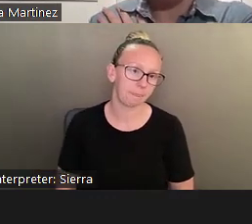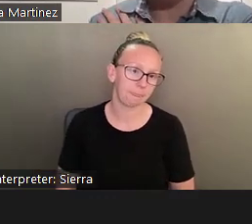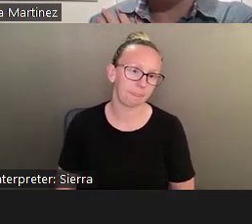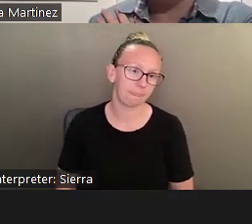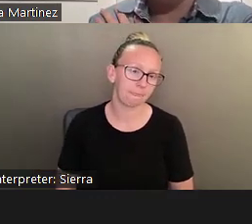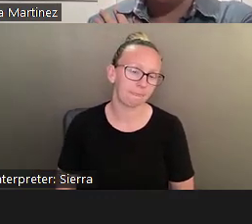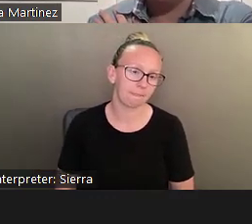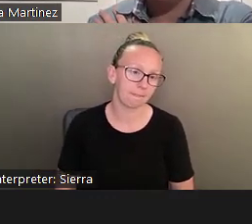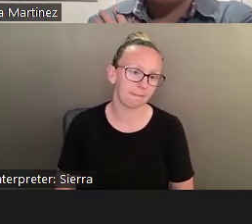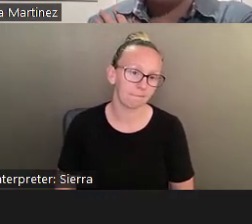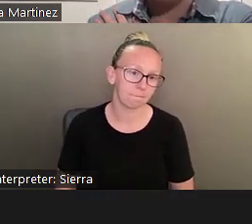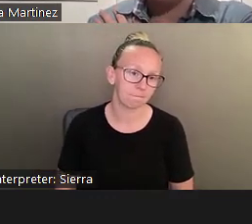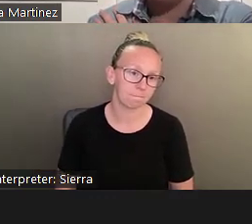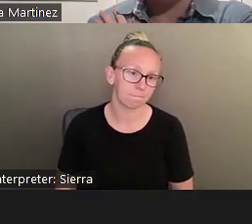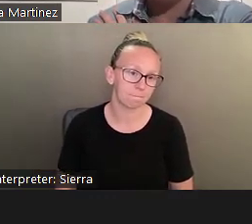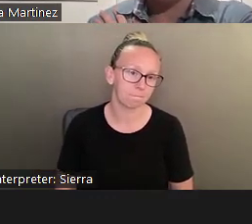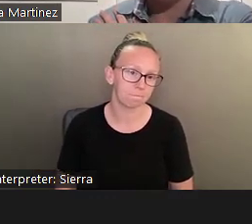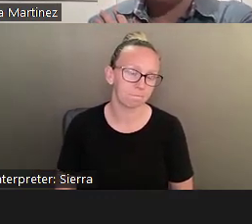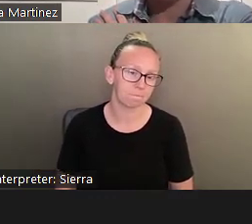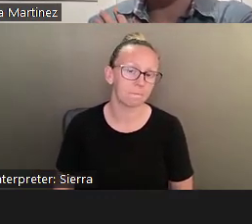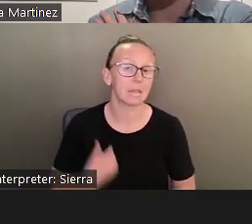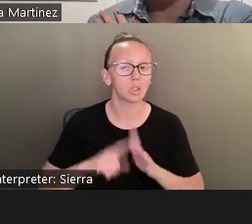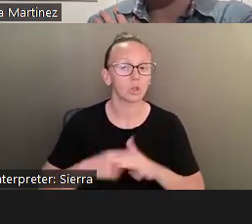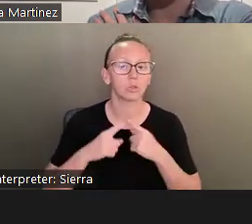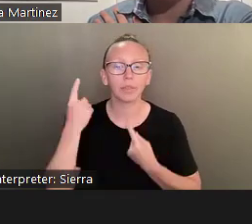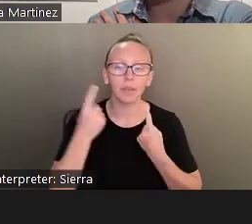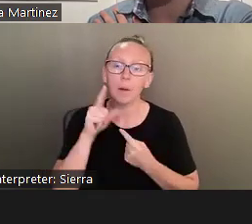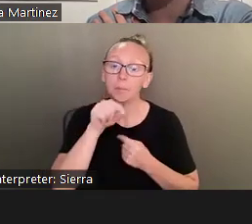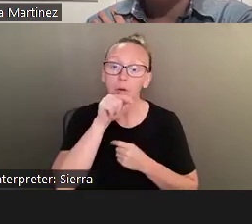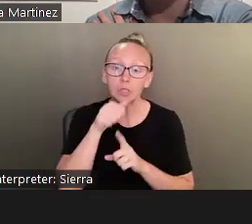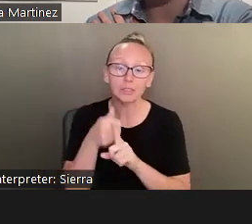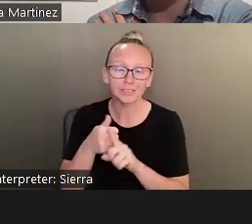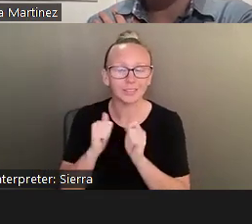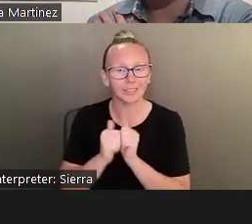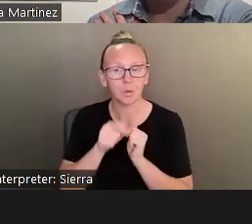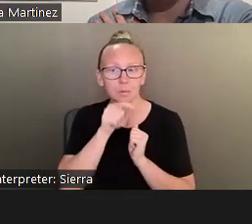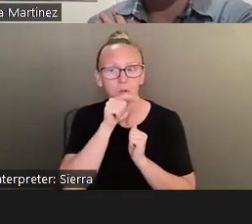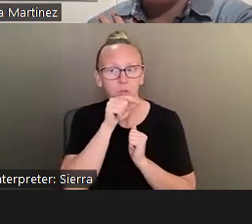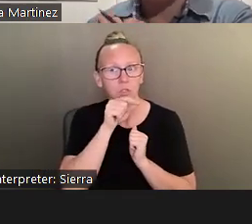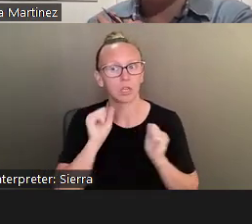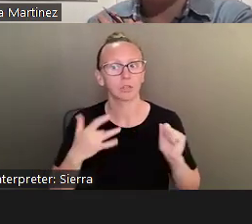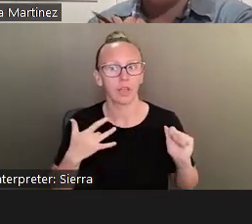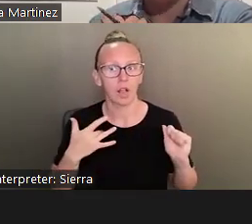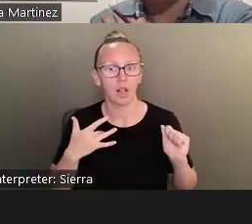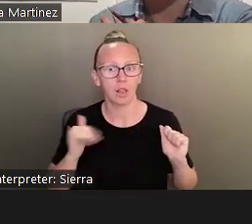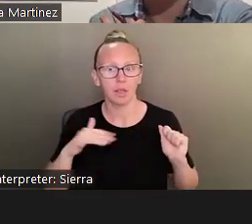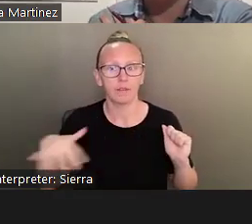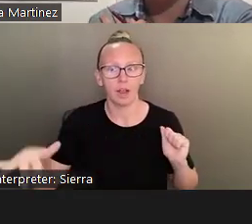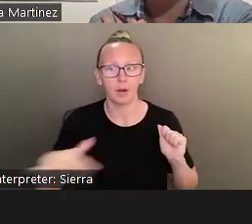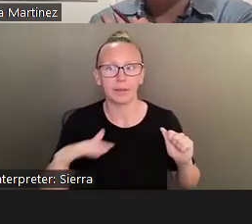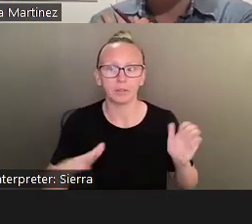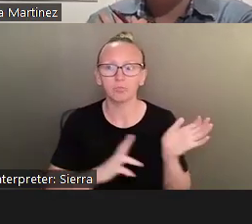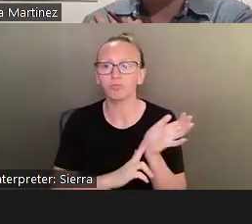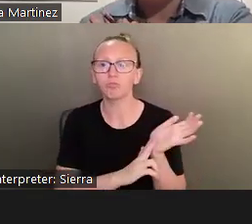thinking about birds and the ways birds had of sensing the environment that I didn't, that I was envious